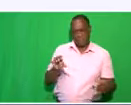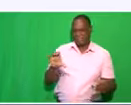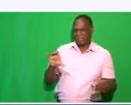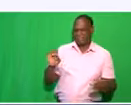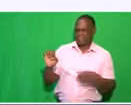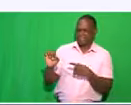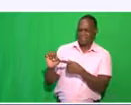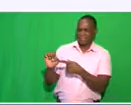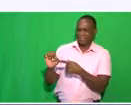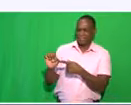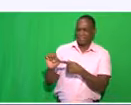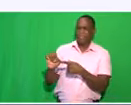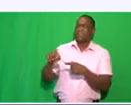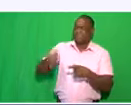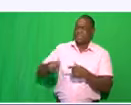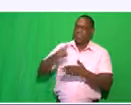particularly